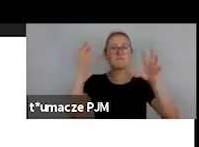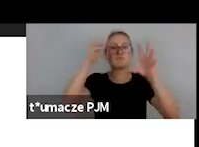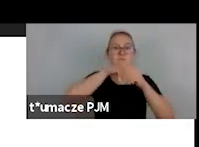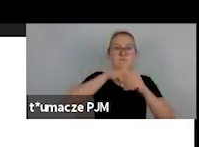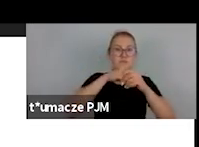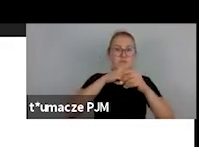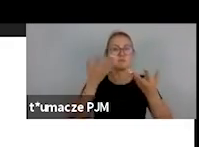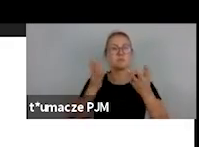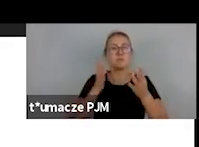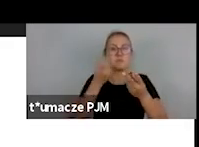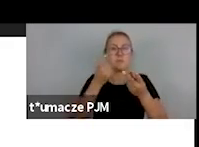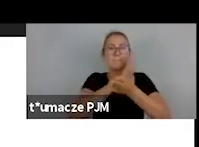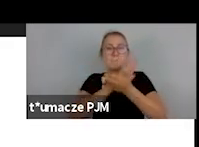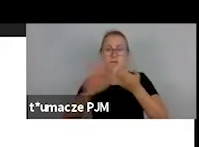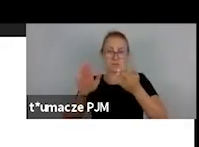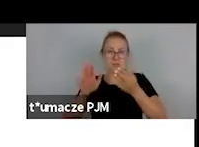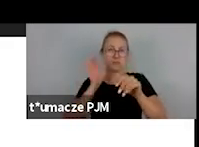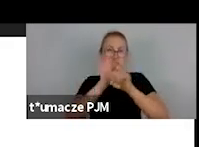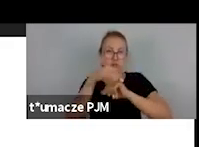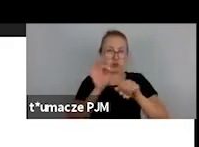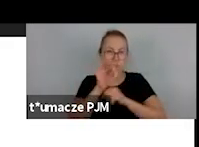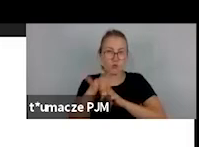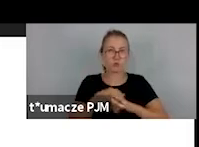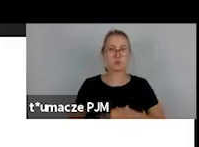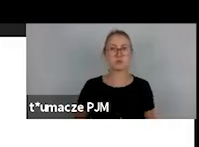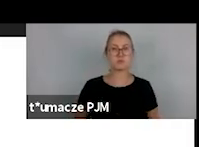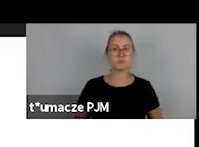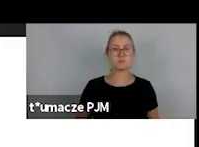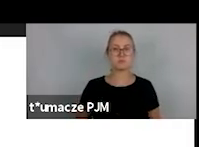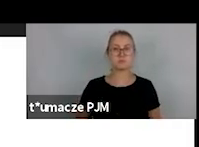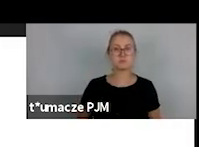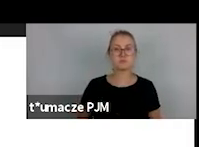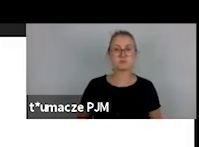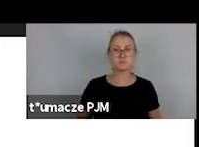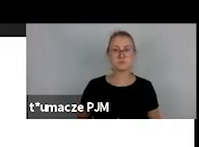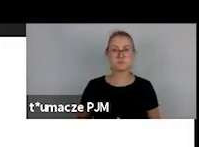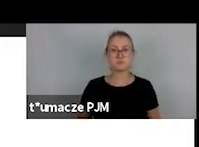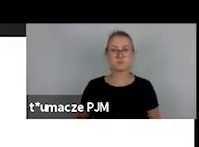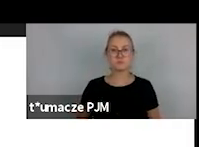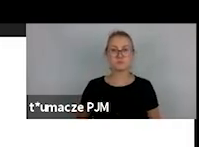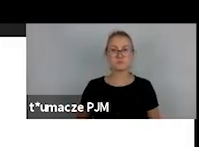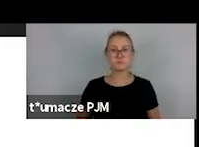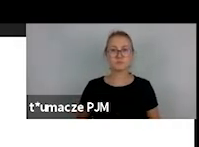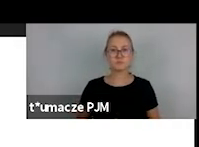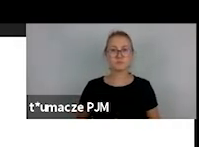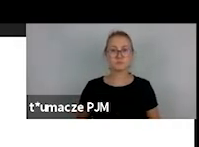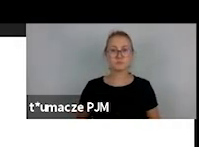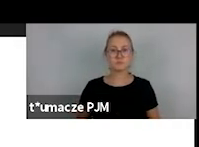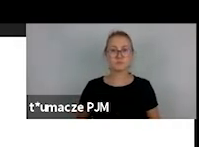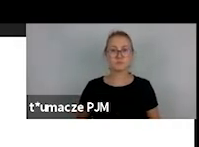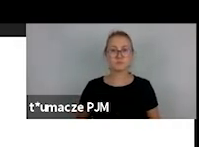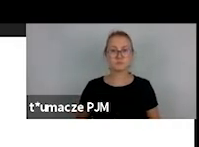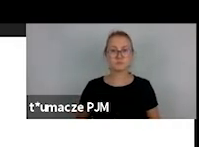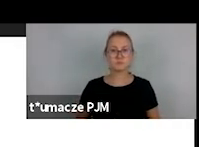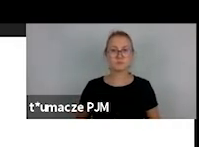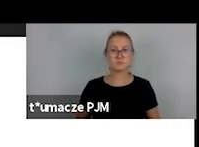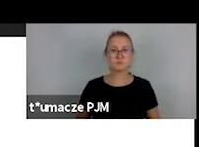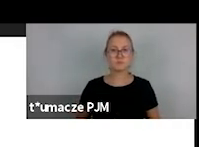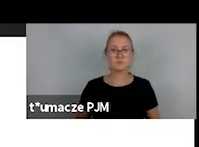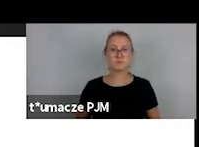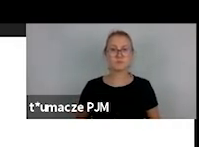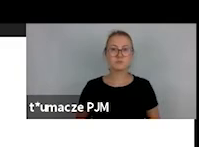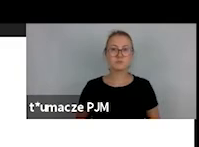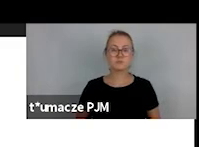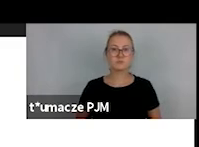use violence and are more likely to remain involved in the lives of their children. So in South Africa, I'm sure like